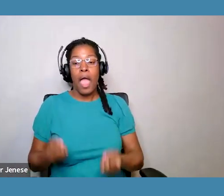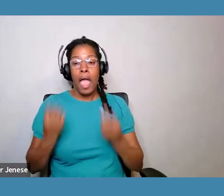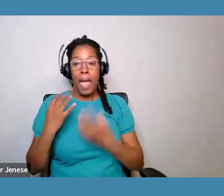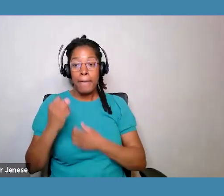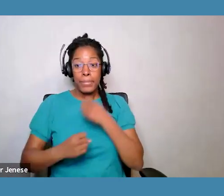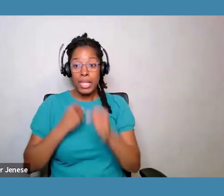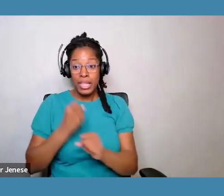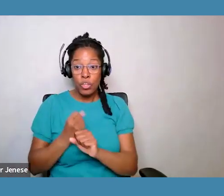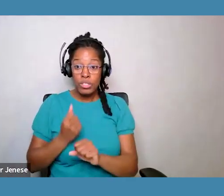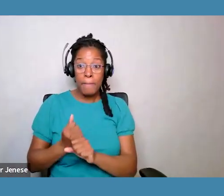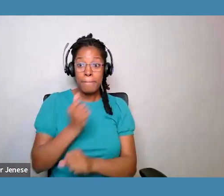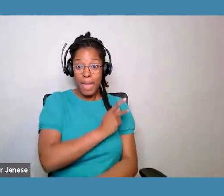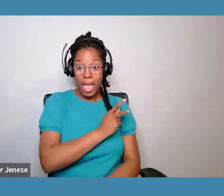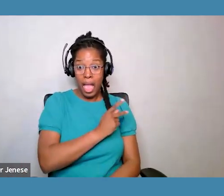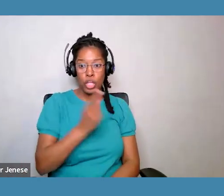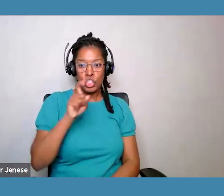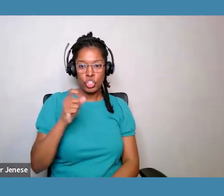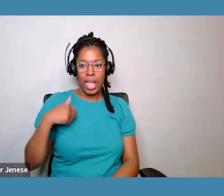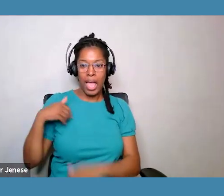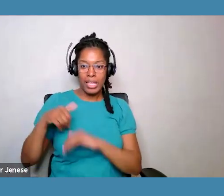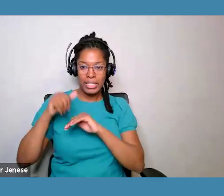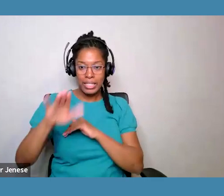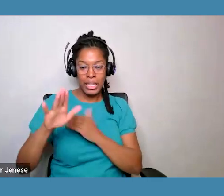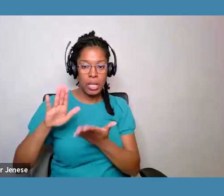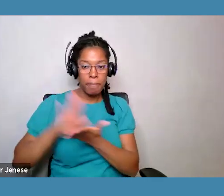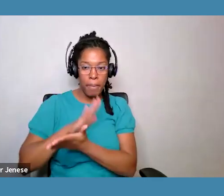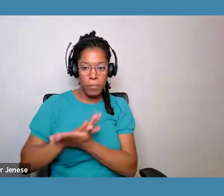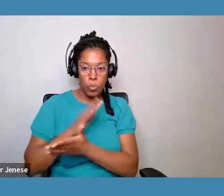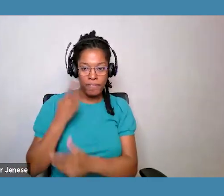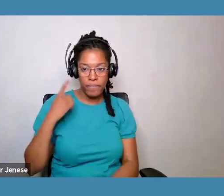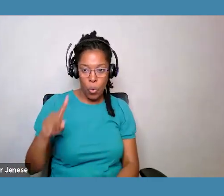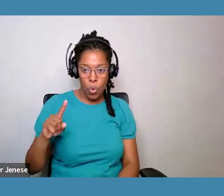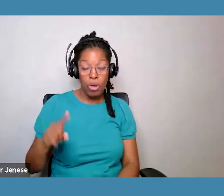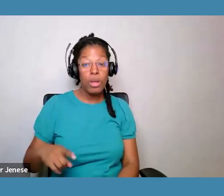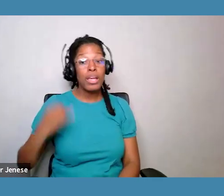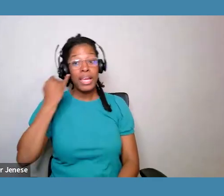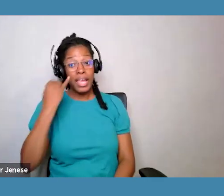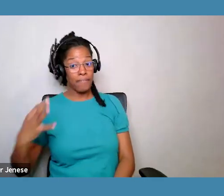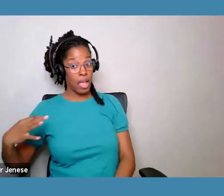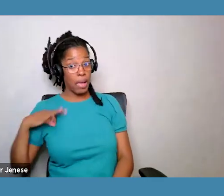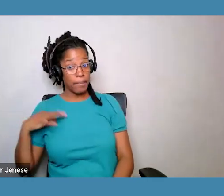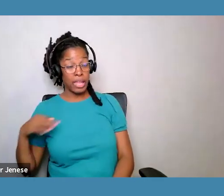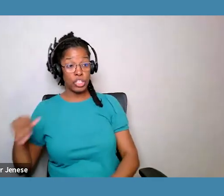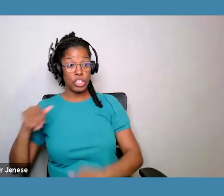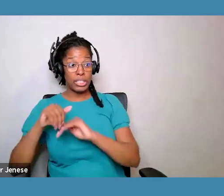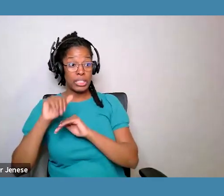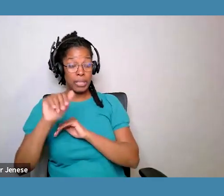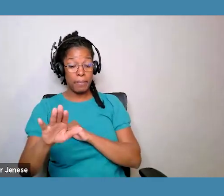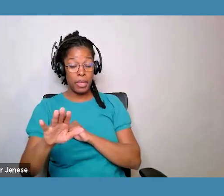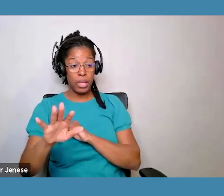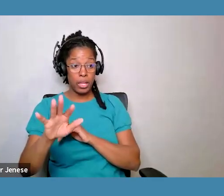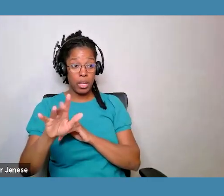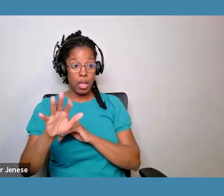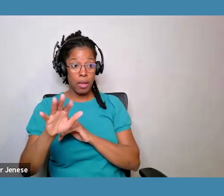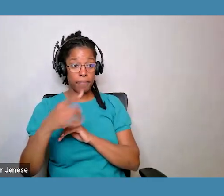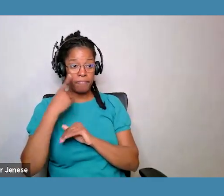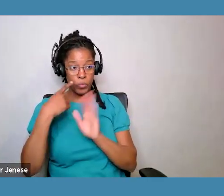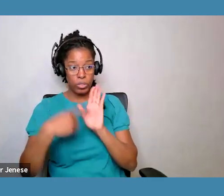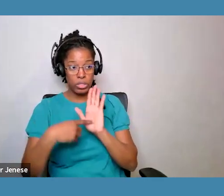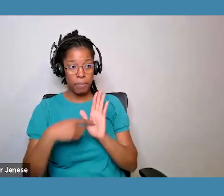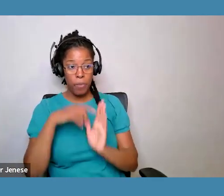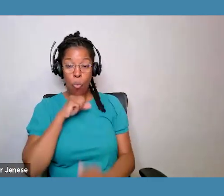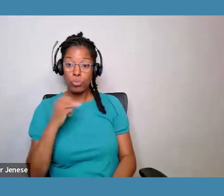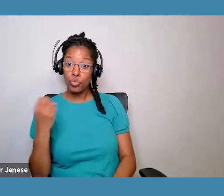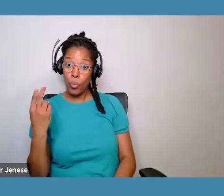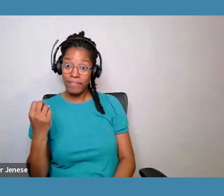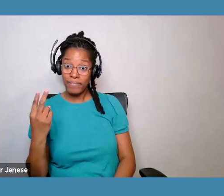back should you submit documentation for? If the application is being submitted, for example, at age